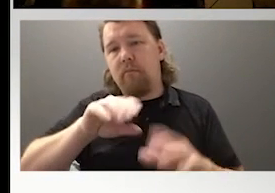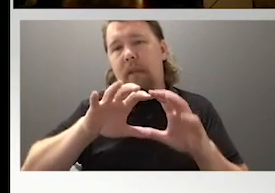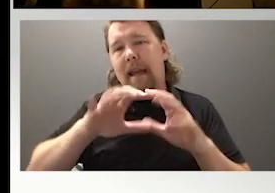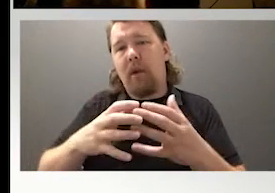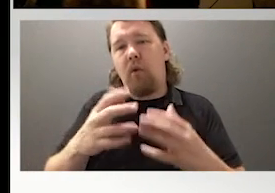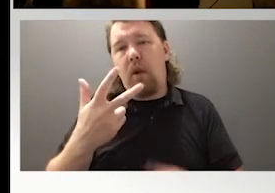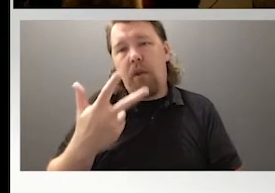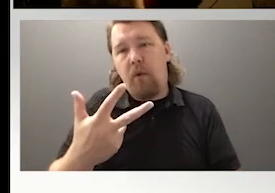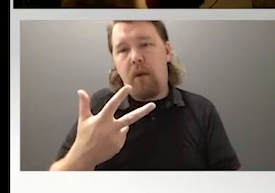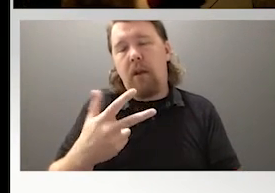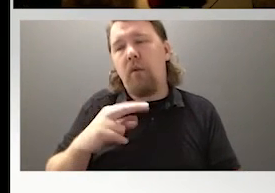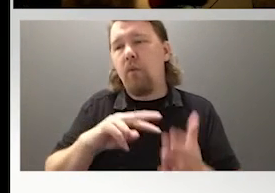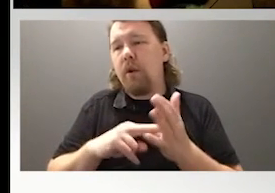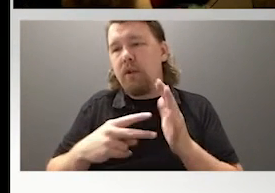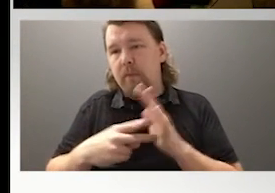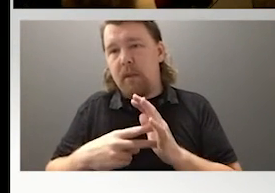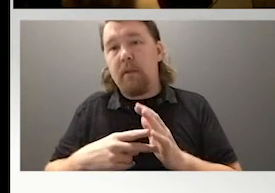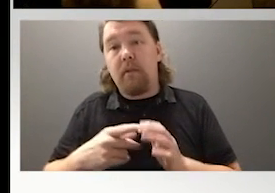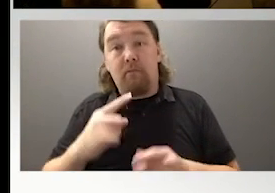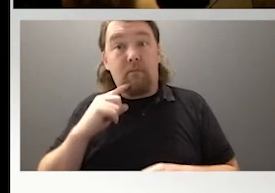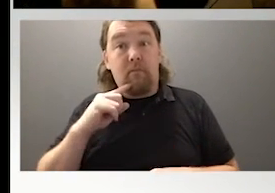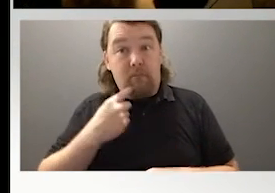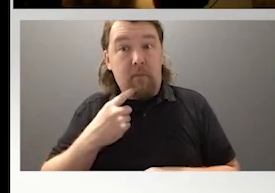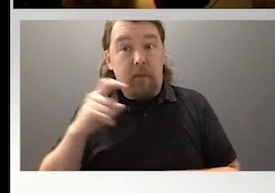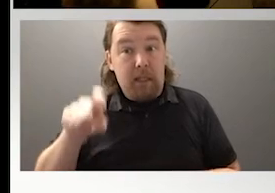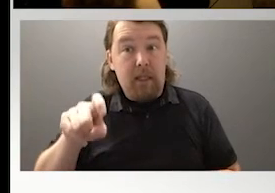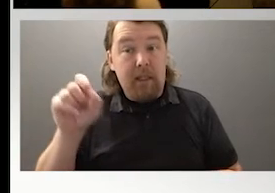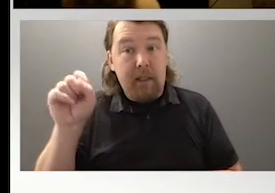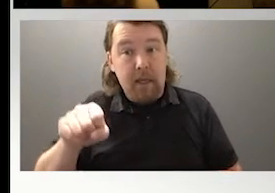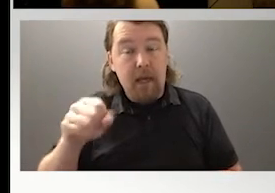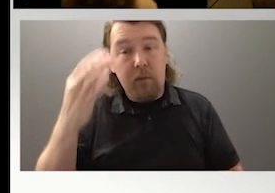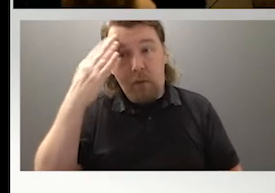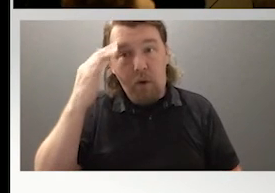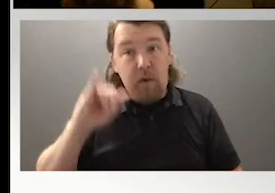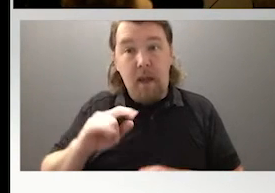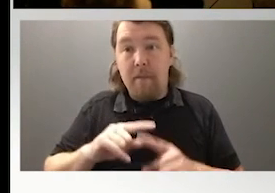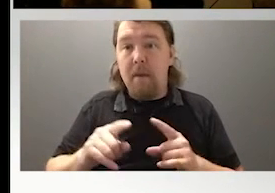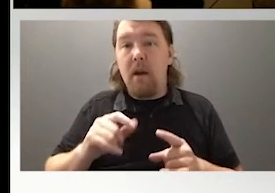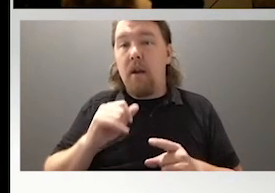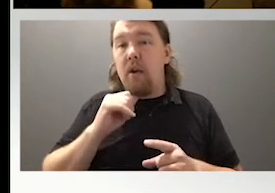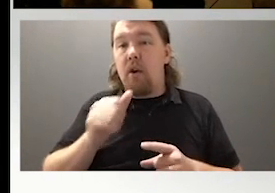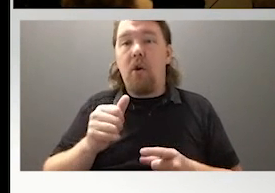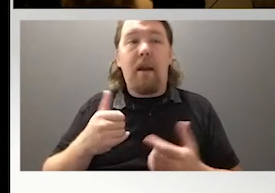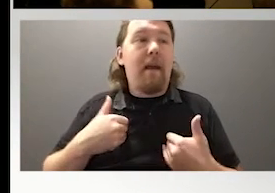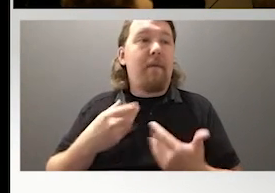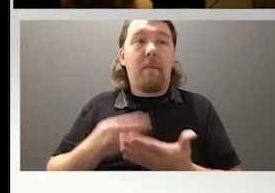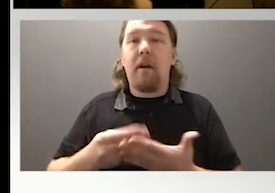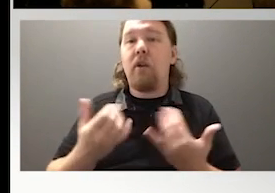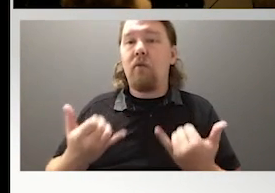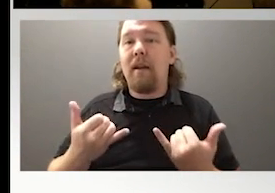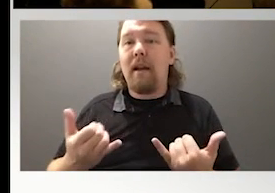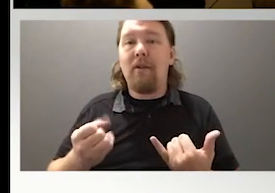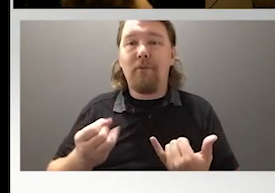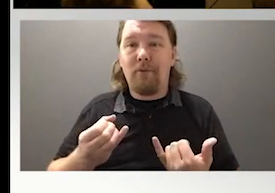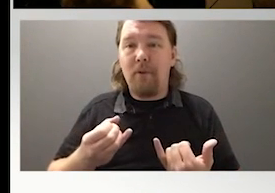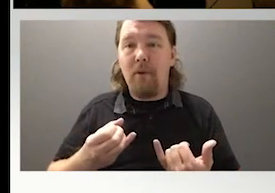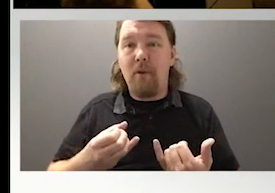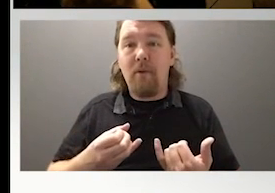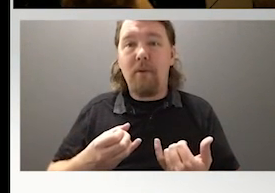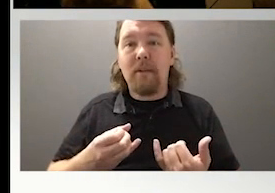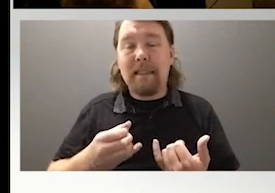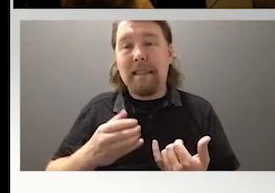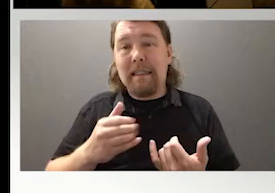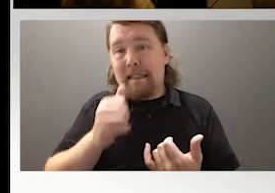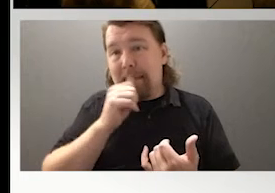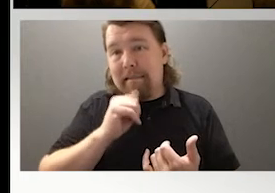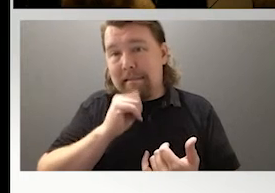means they have significant needs. That we know, but we don't have sufficient funds at the moment to provide services to them, although I'm